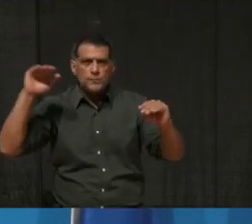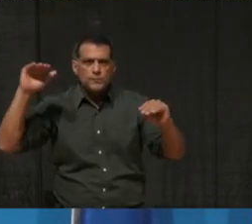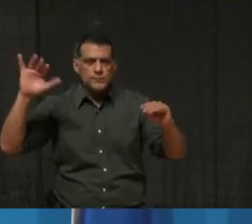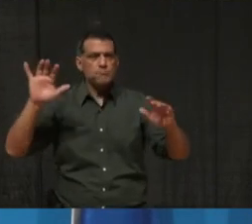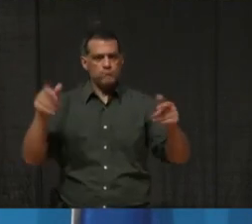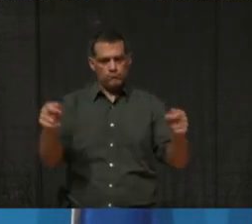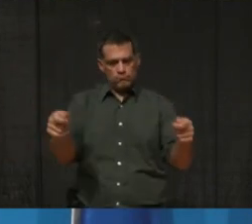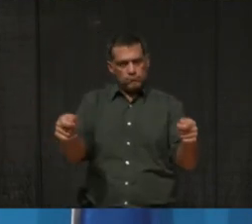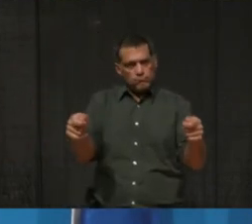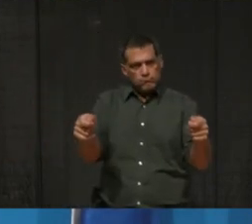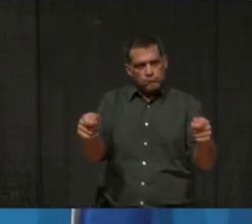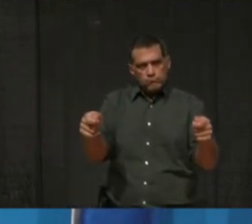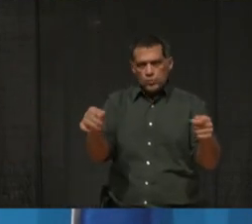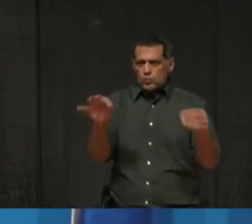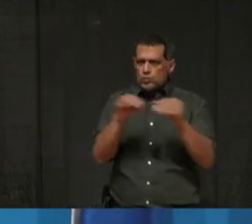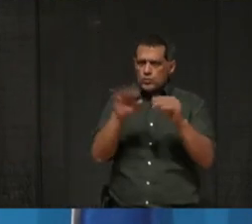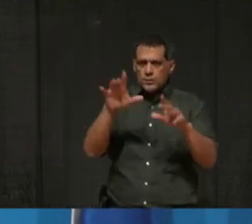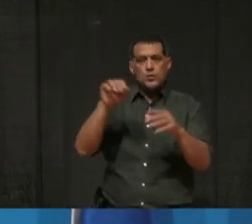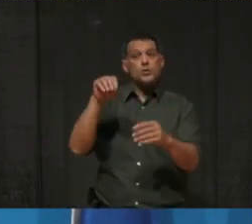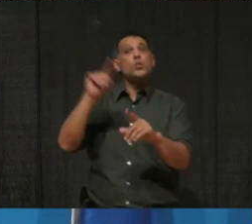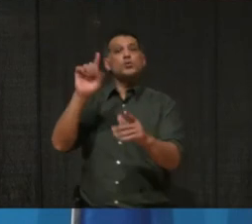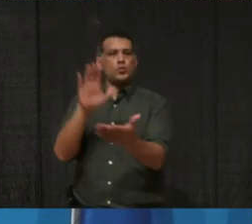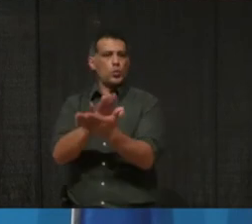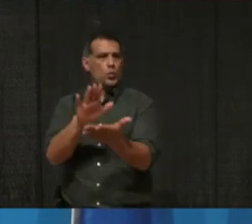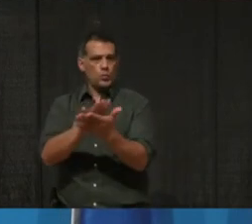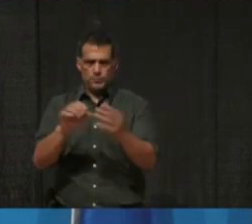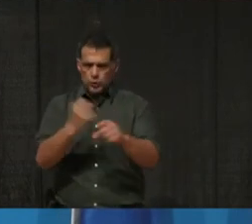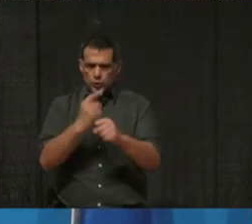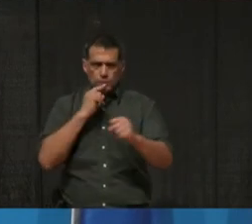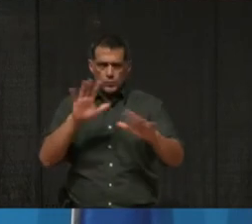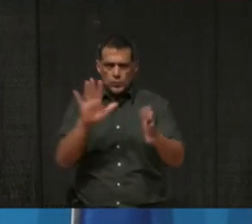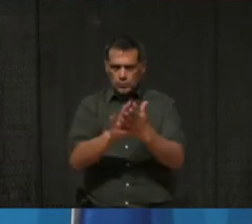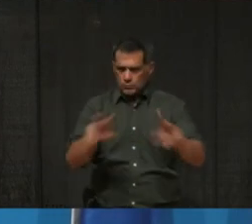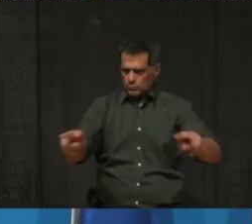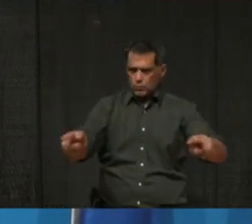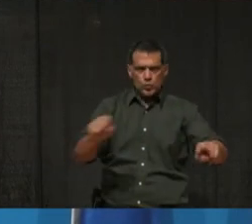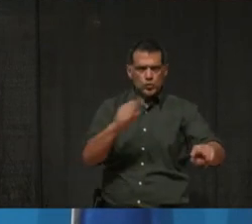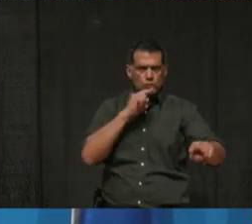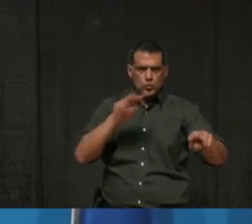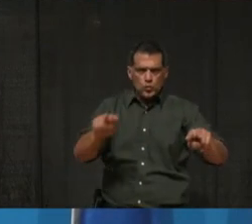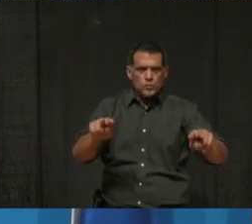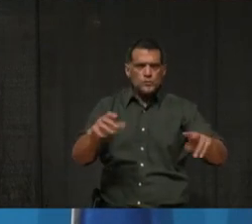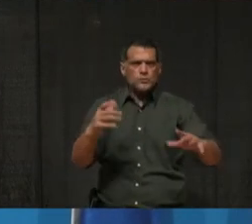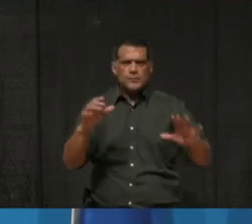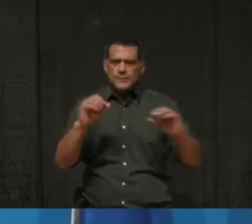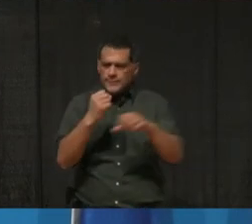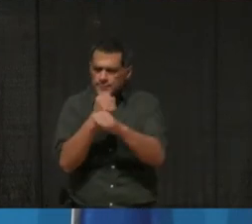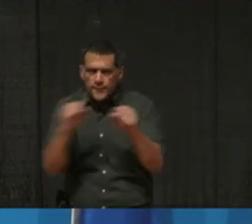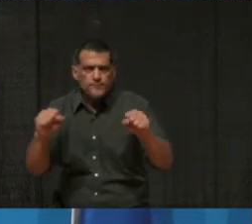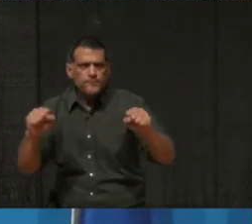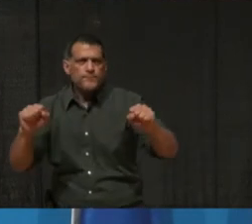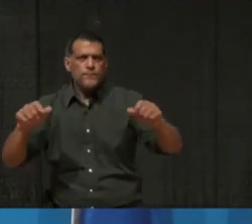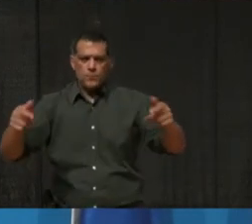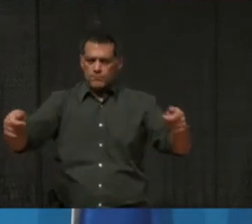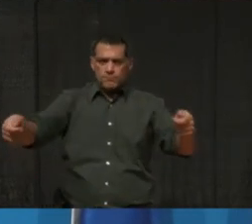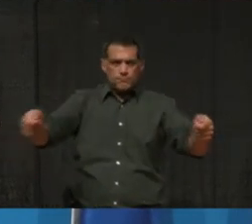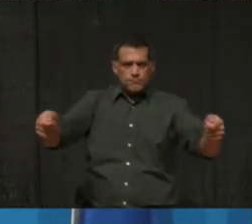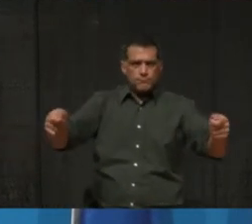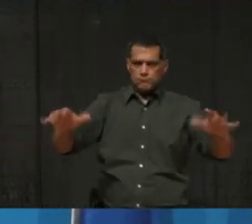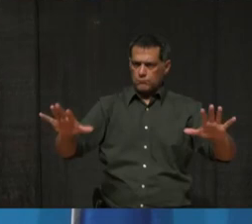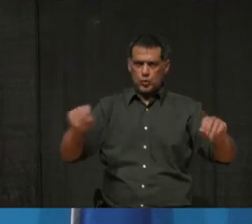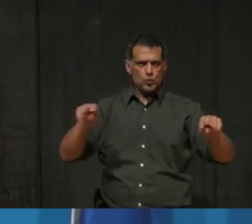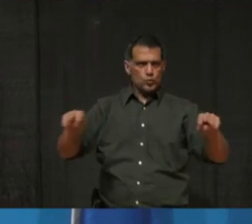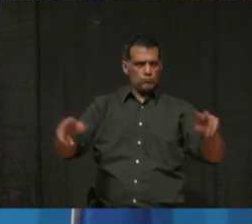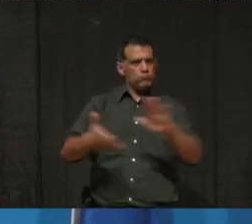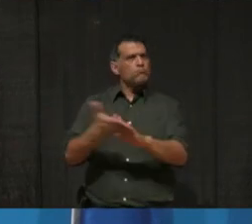contact management within schools, dismissals, keeping students safe. The measures in place and that were taken by our